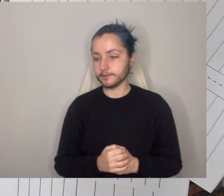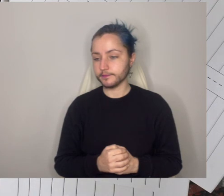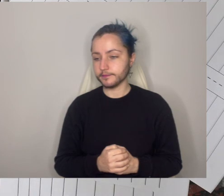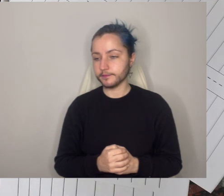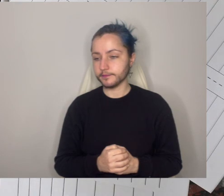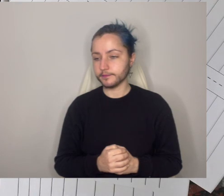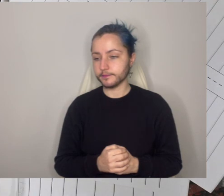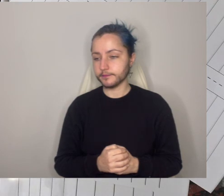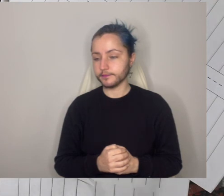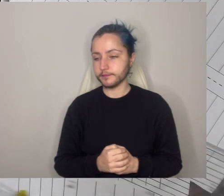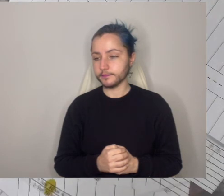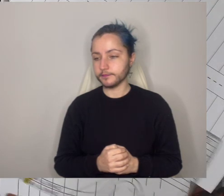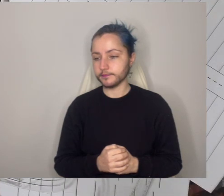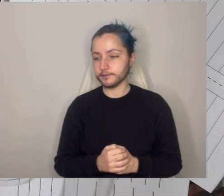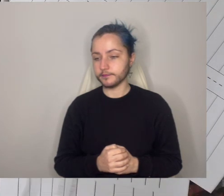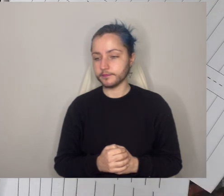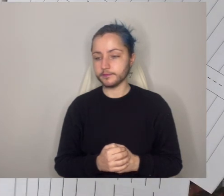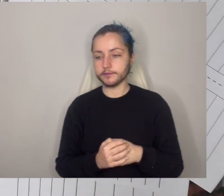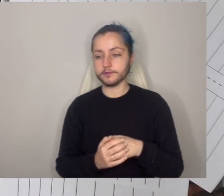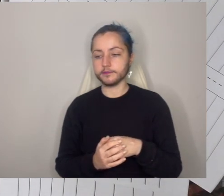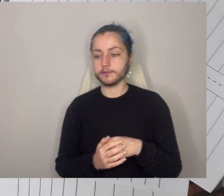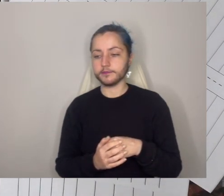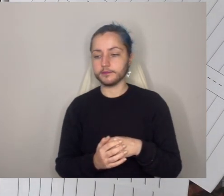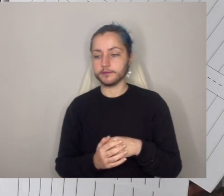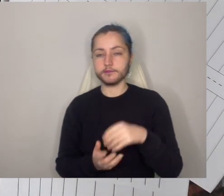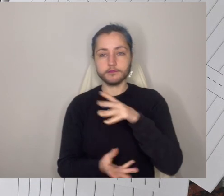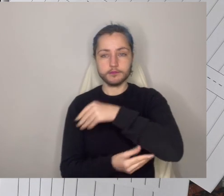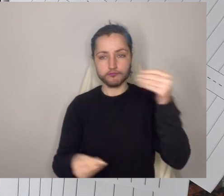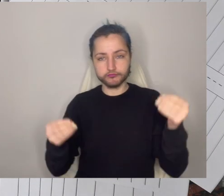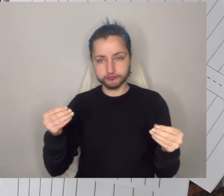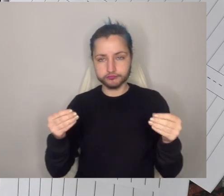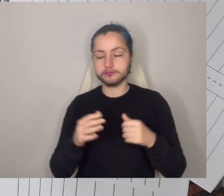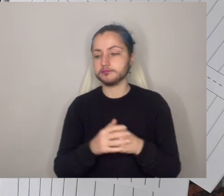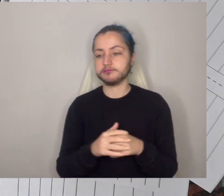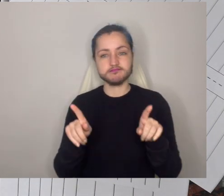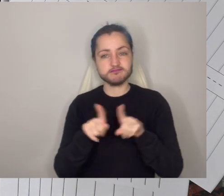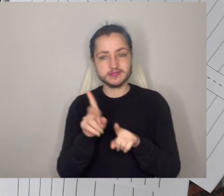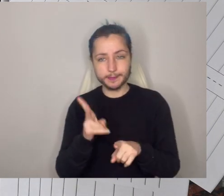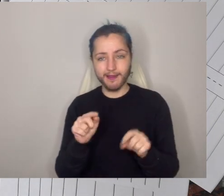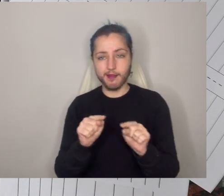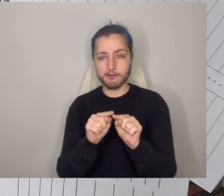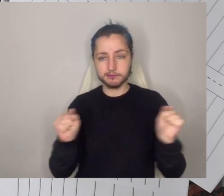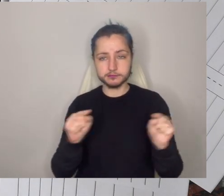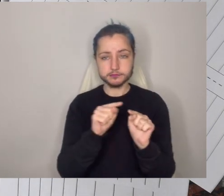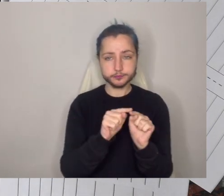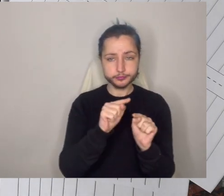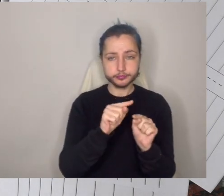way, again marking 1 centimetre from the edge from this side,